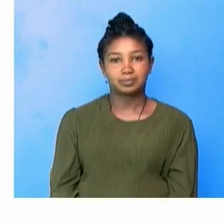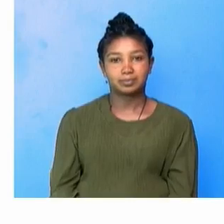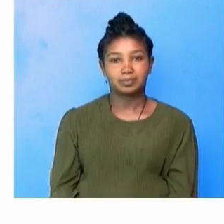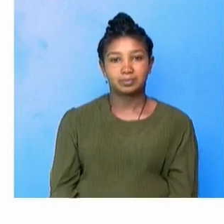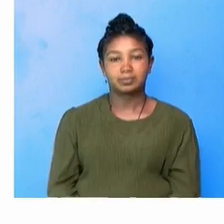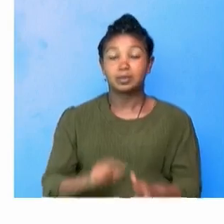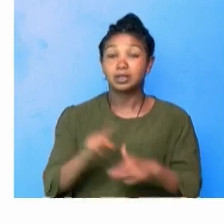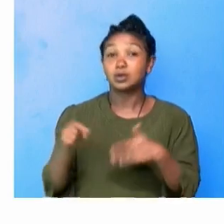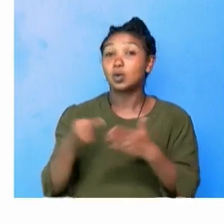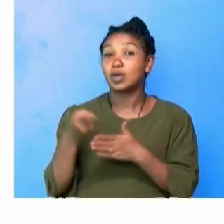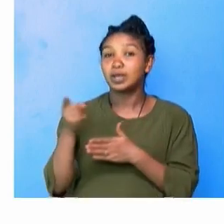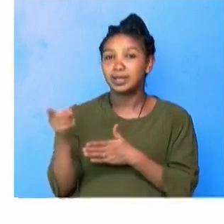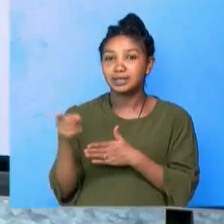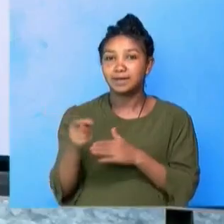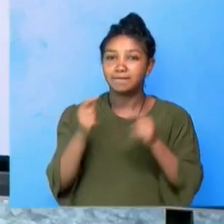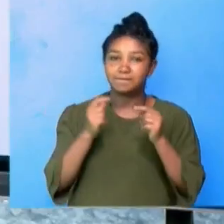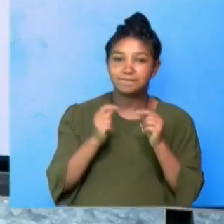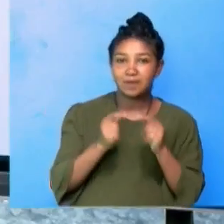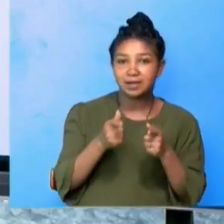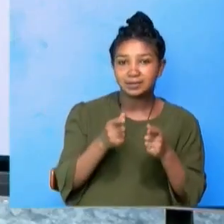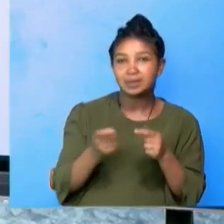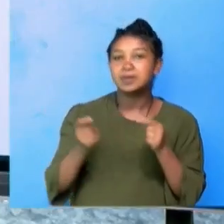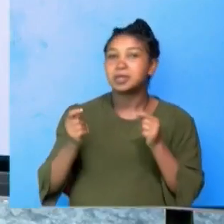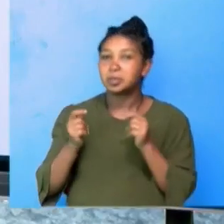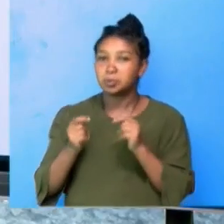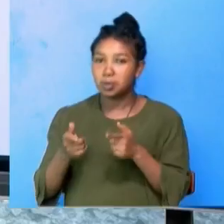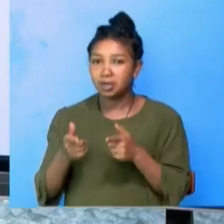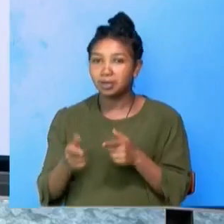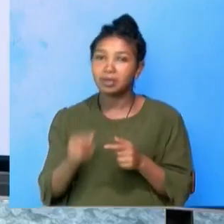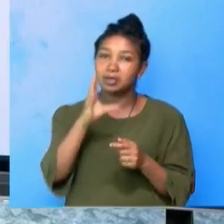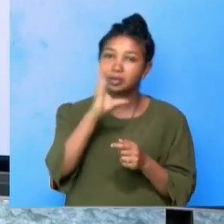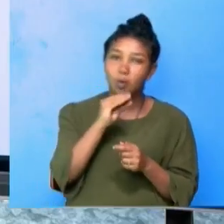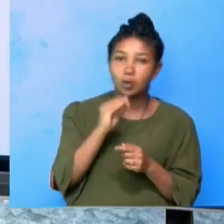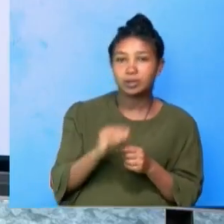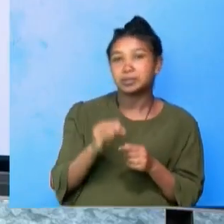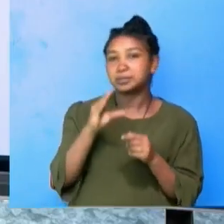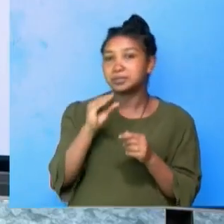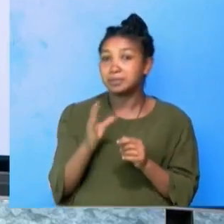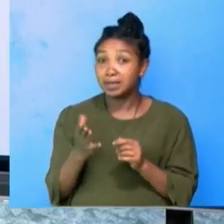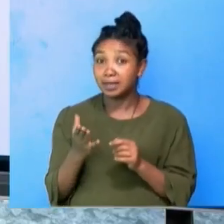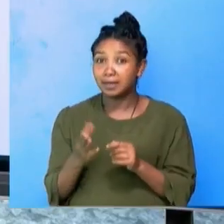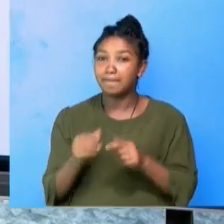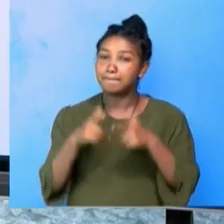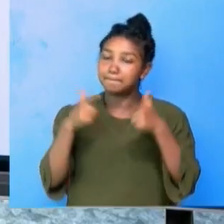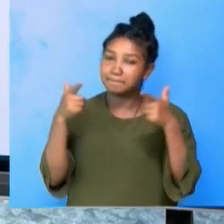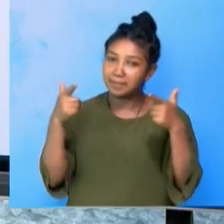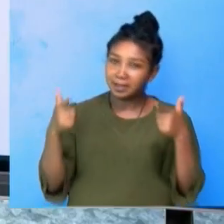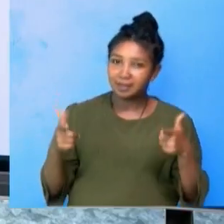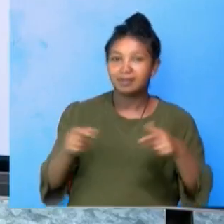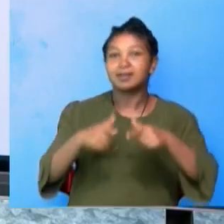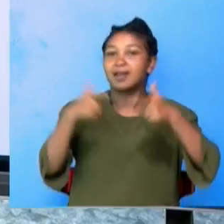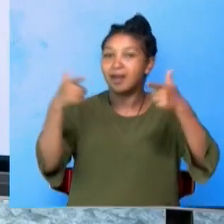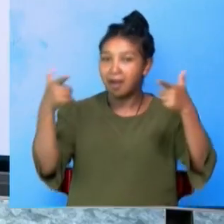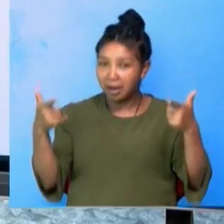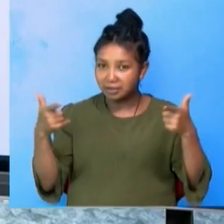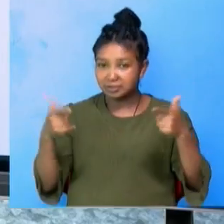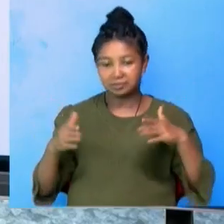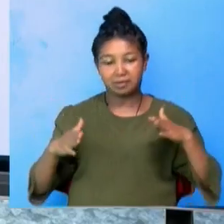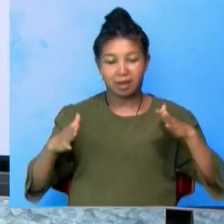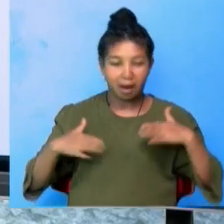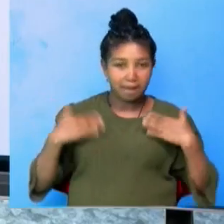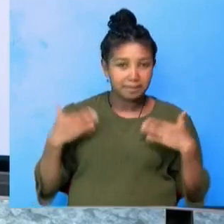So here is fast, quick, talk, speak, big, large,